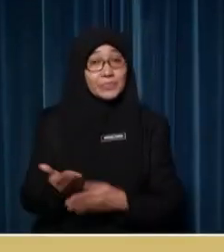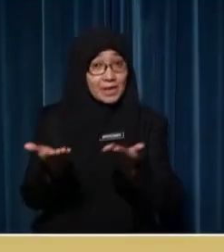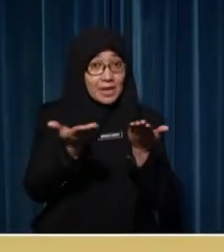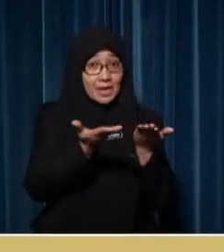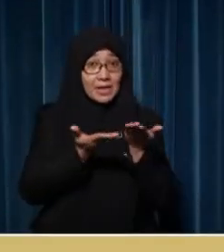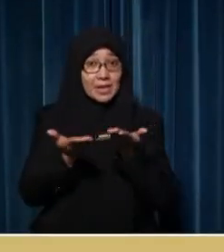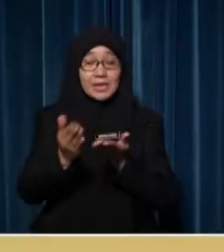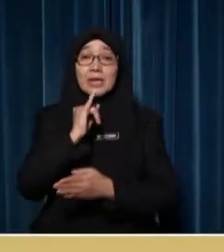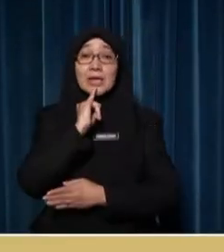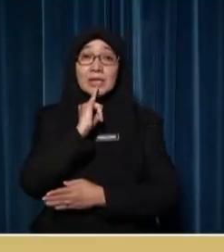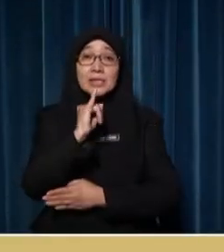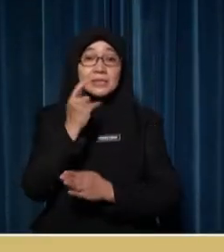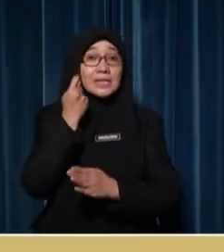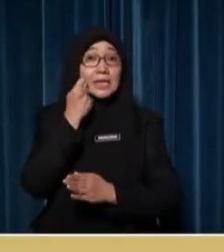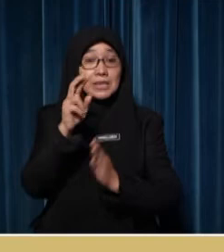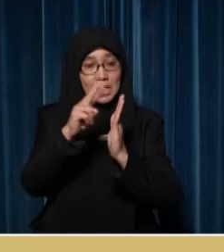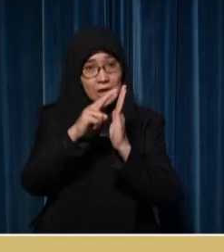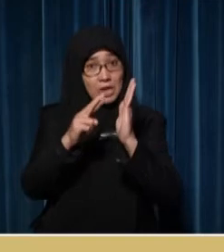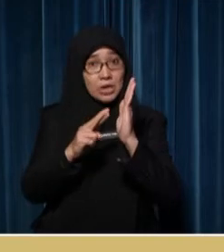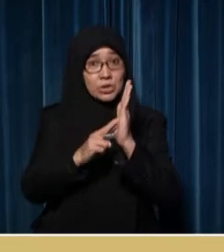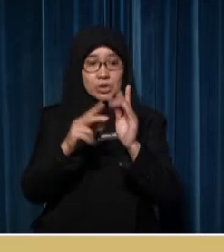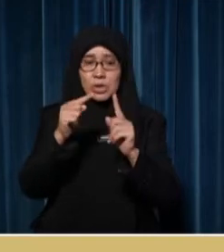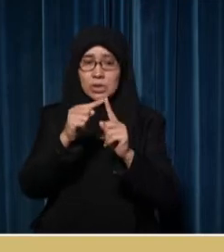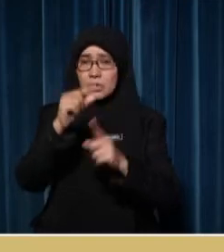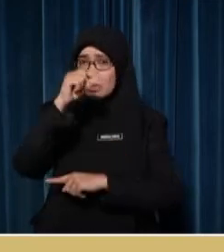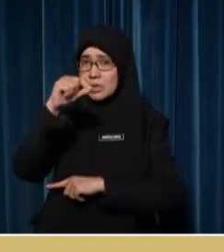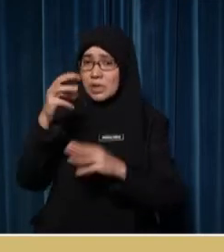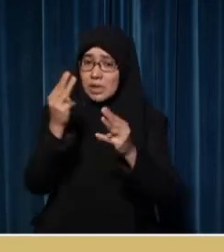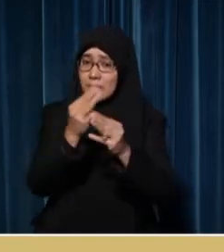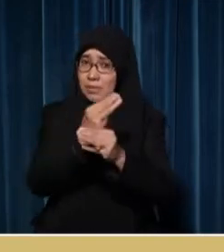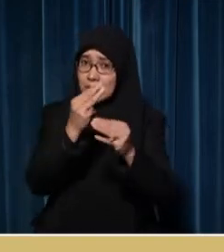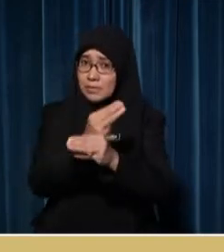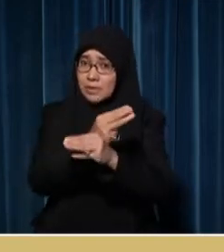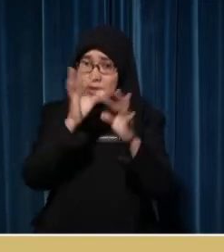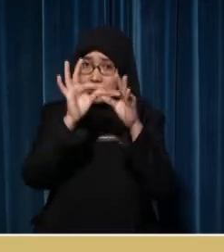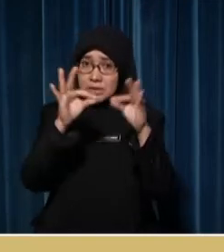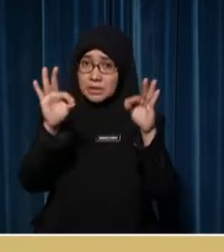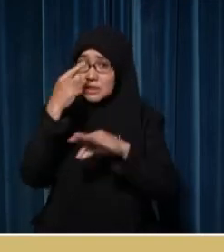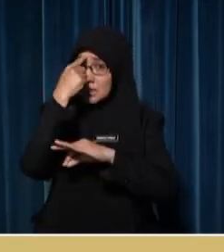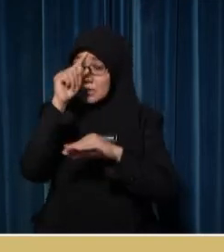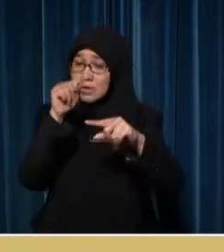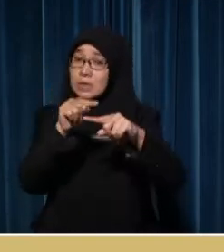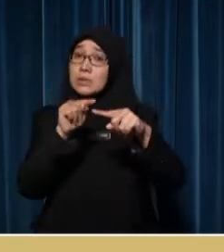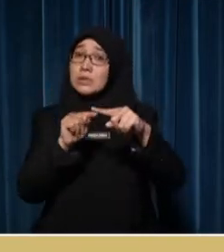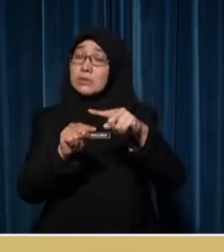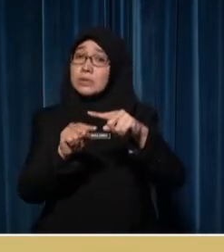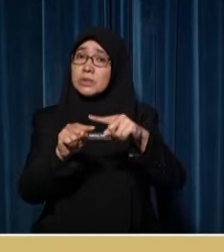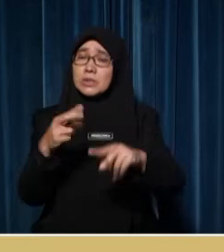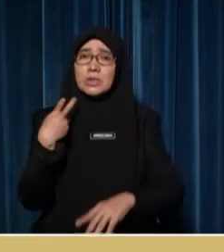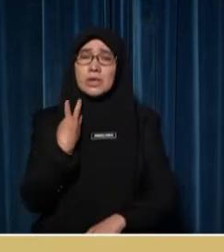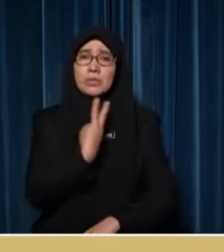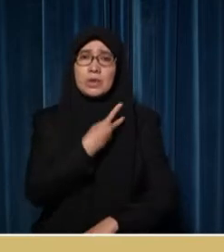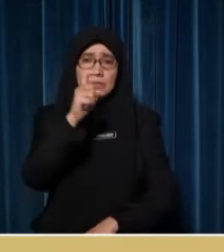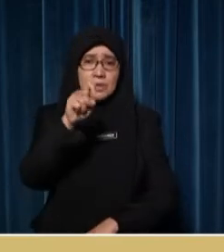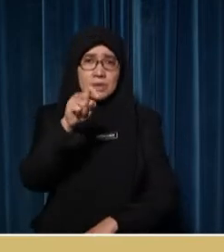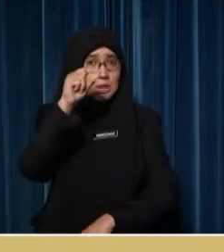Here is the rule. To write the mathematical sentence for division, we must